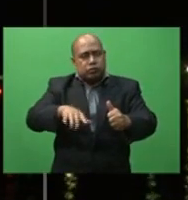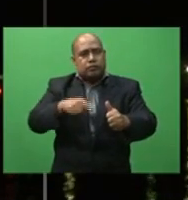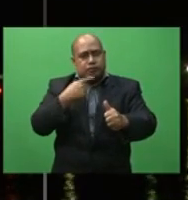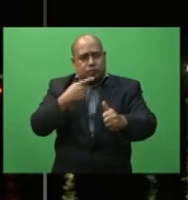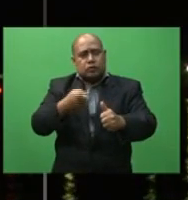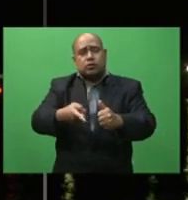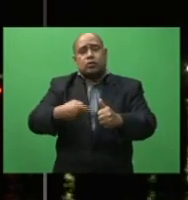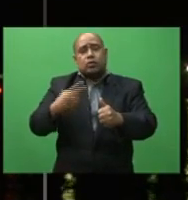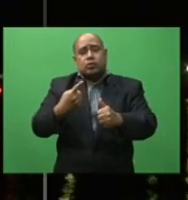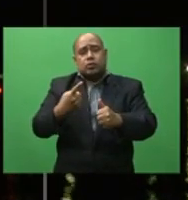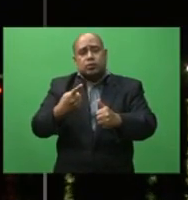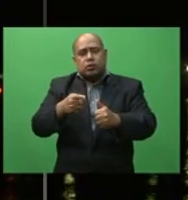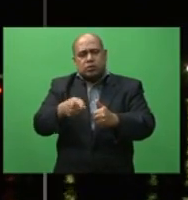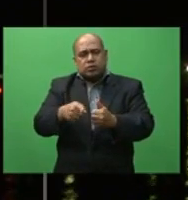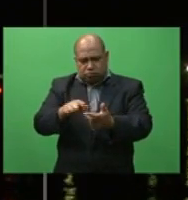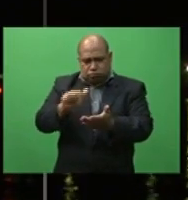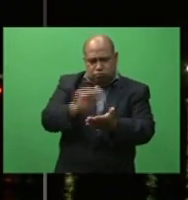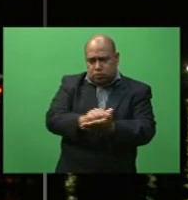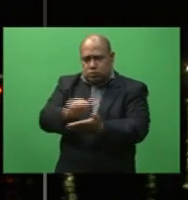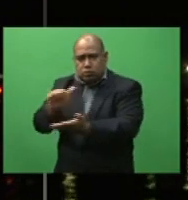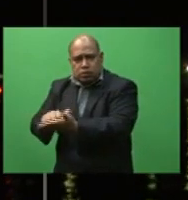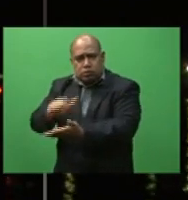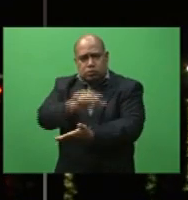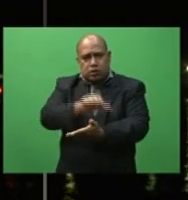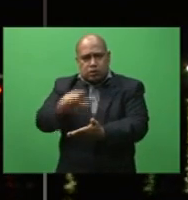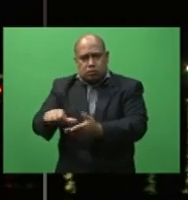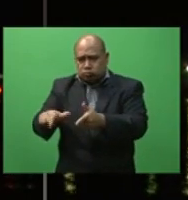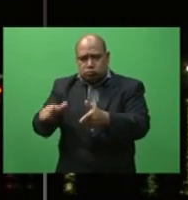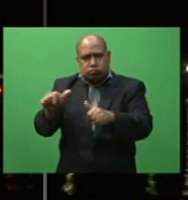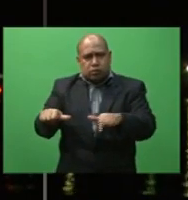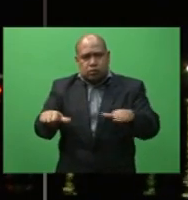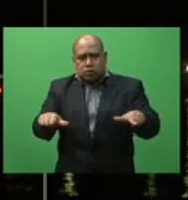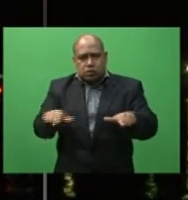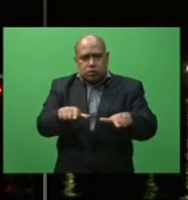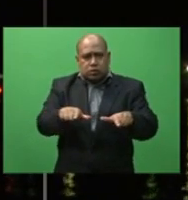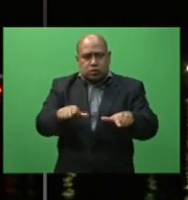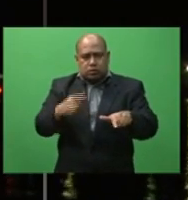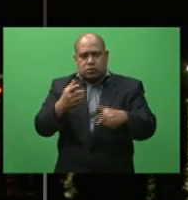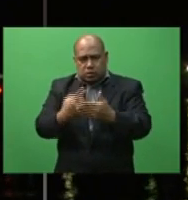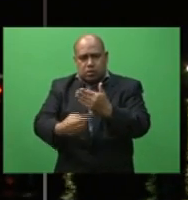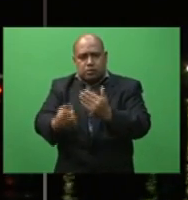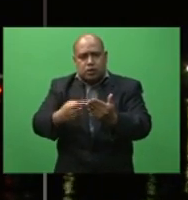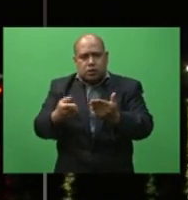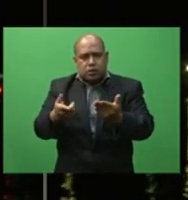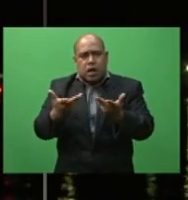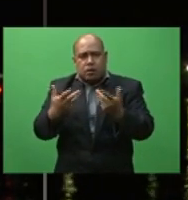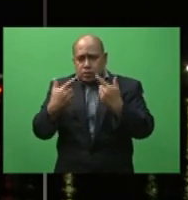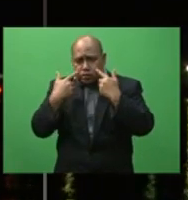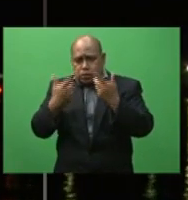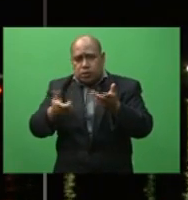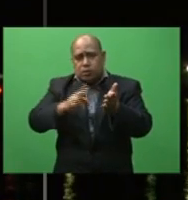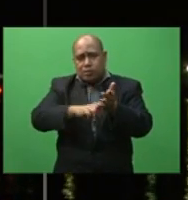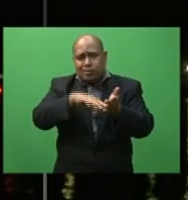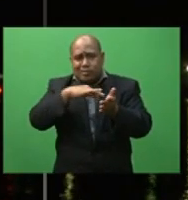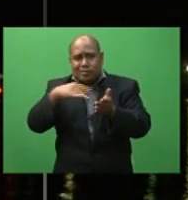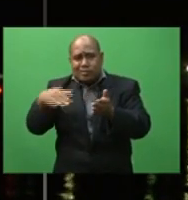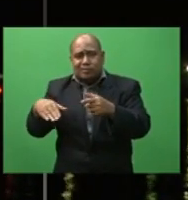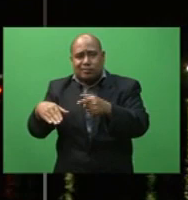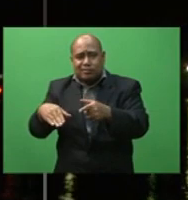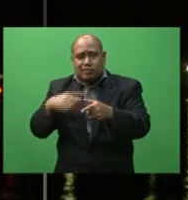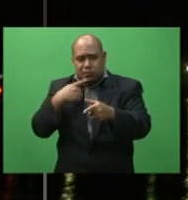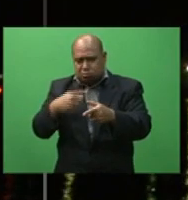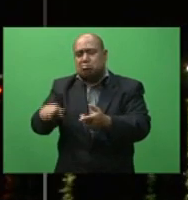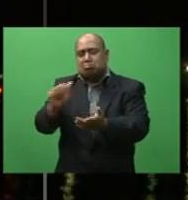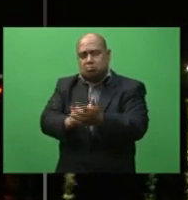legally recognized registered officer of the party. It has come to light that Vijay Singh, the only person eligible to fill the vacancy of